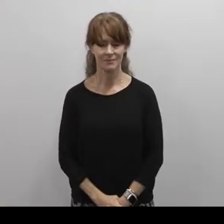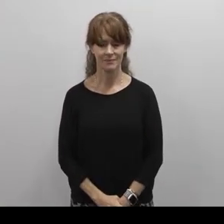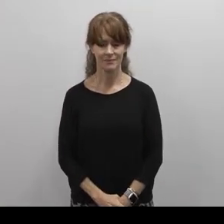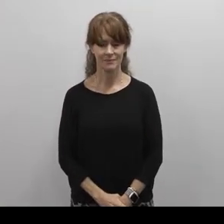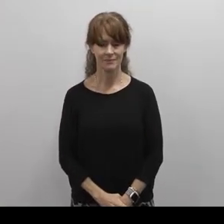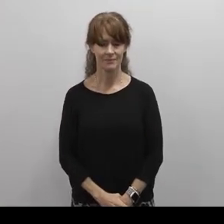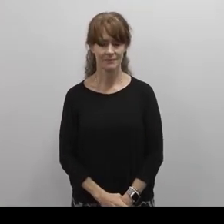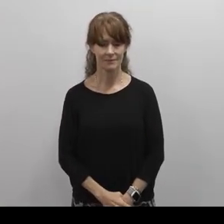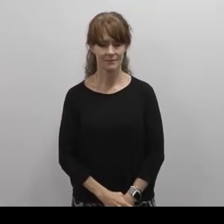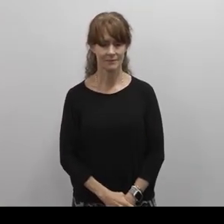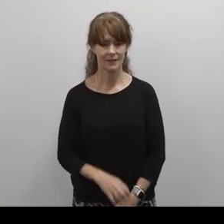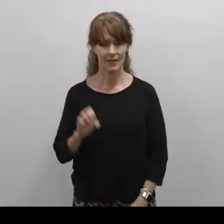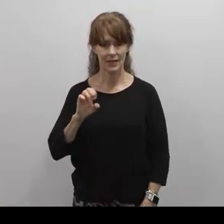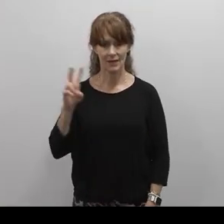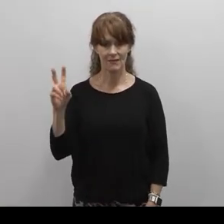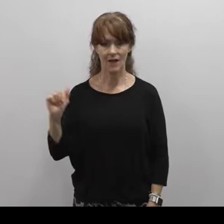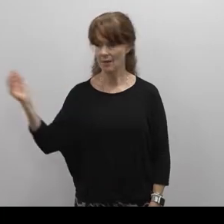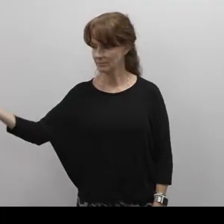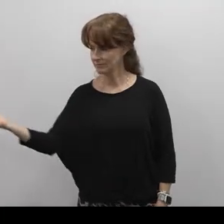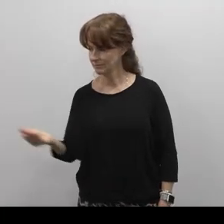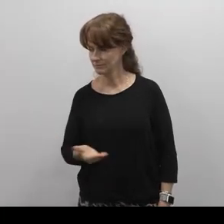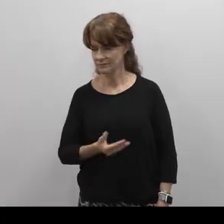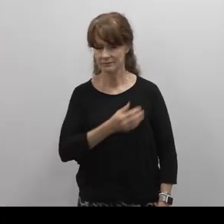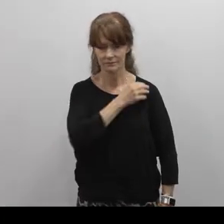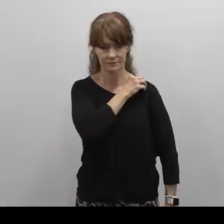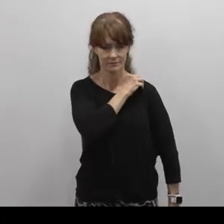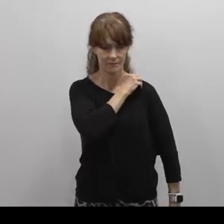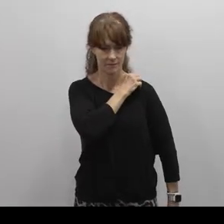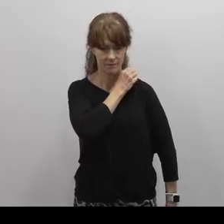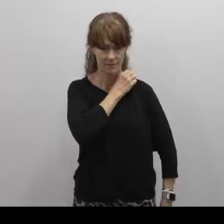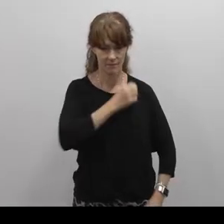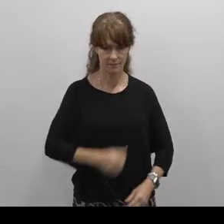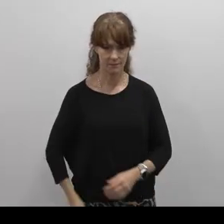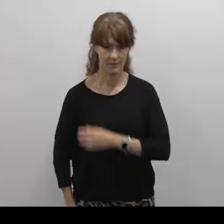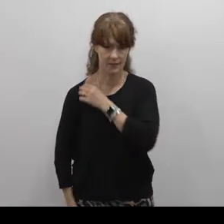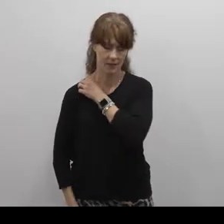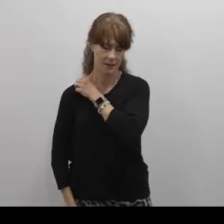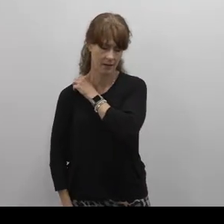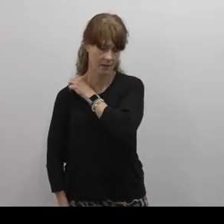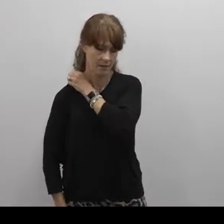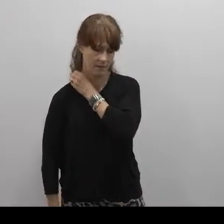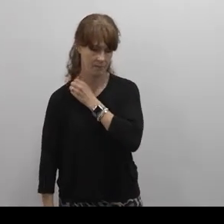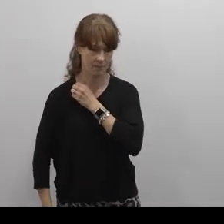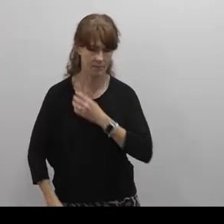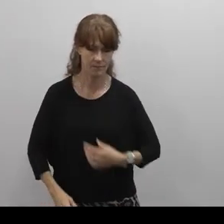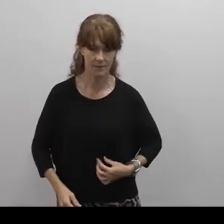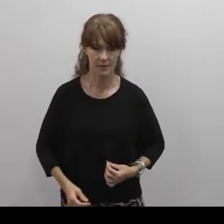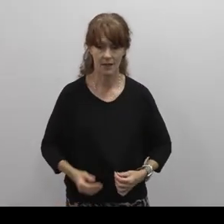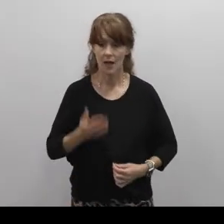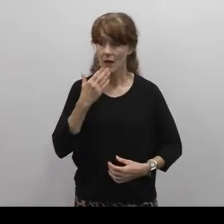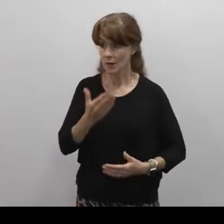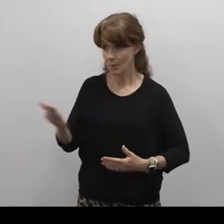have Viva up here to discuss process. Thank you. Good morning. Good morning.